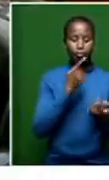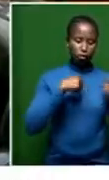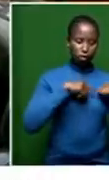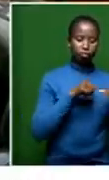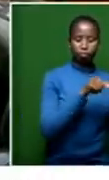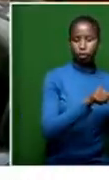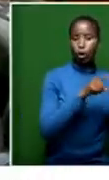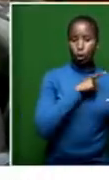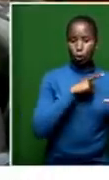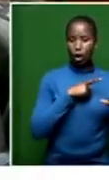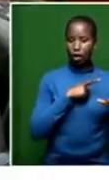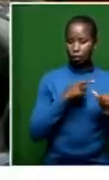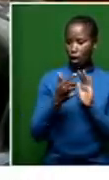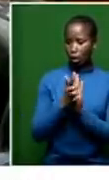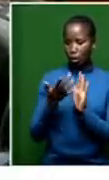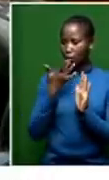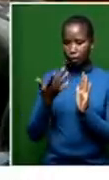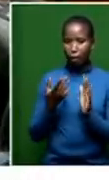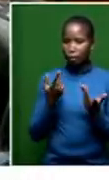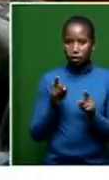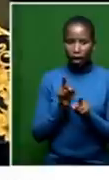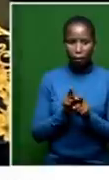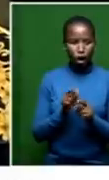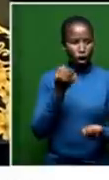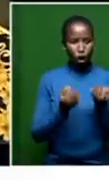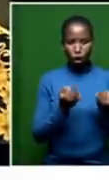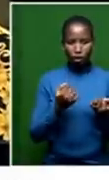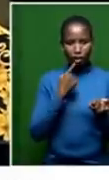in law, and there's no court interdict that stopped us from